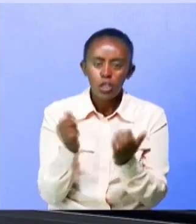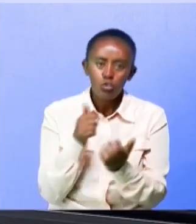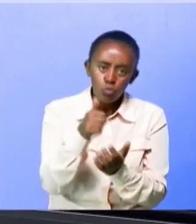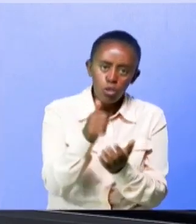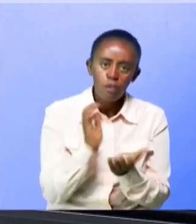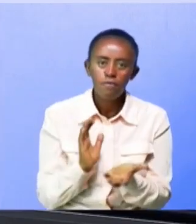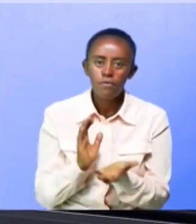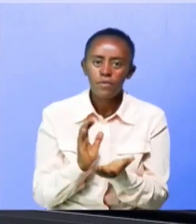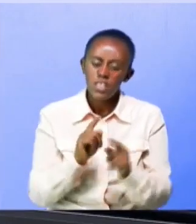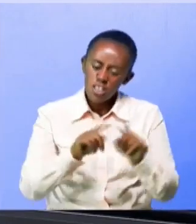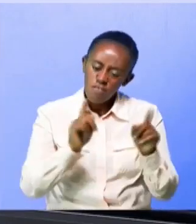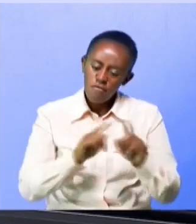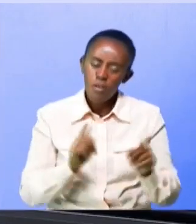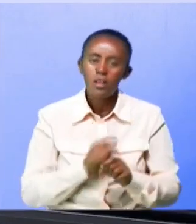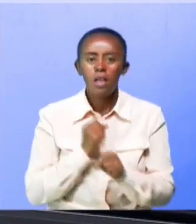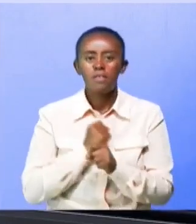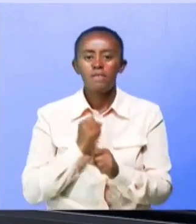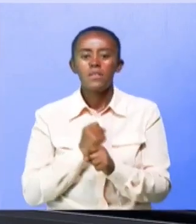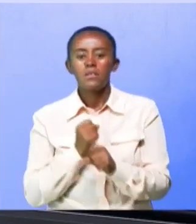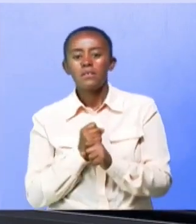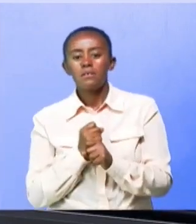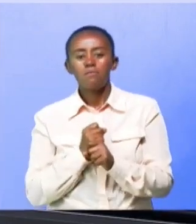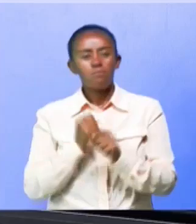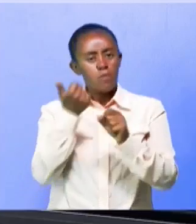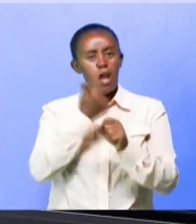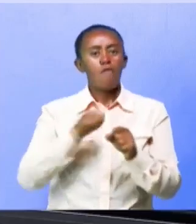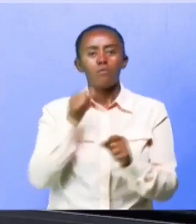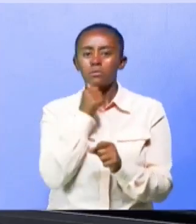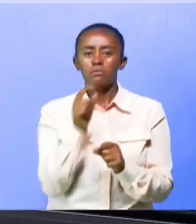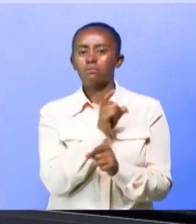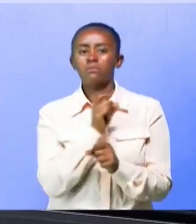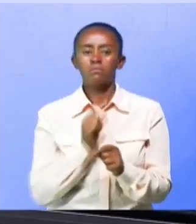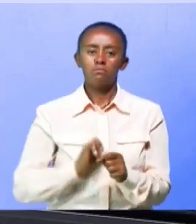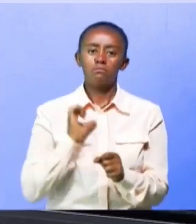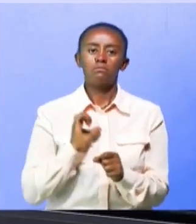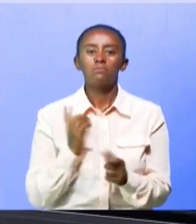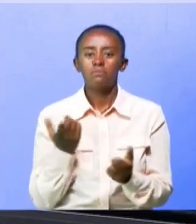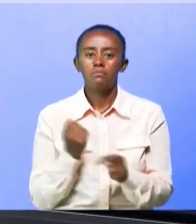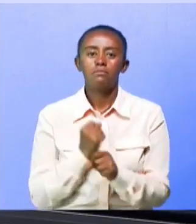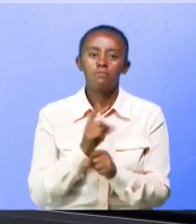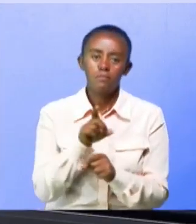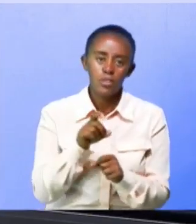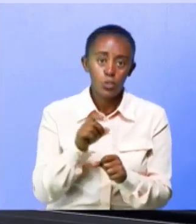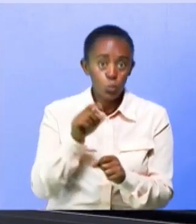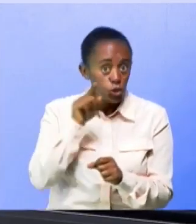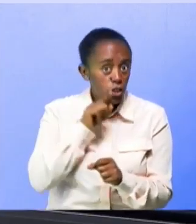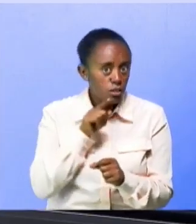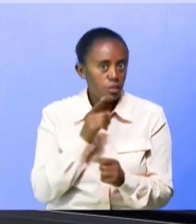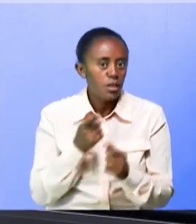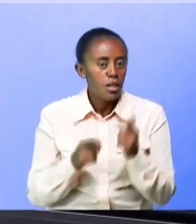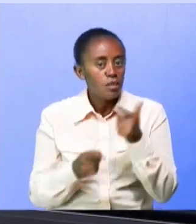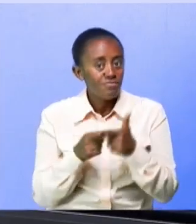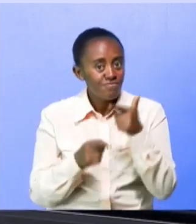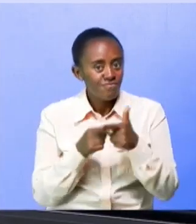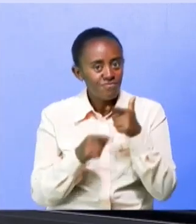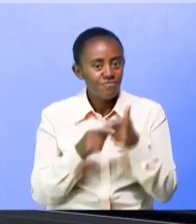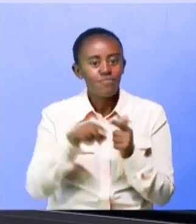in different activities in everywhere. So, it's gender. A